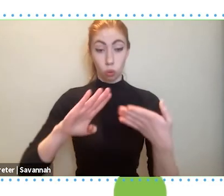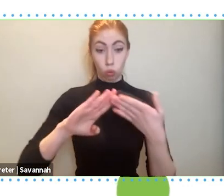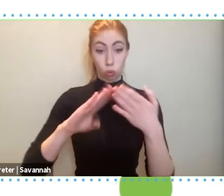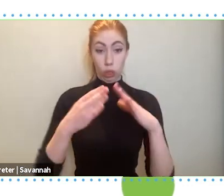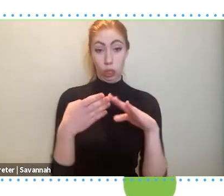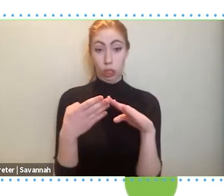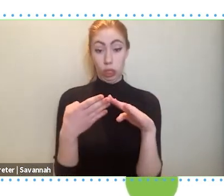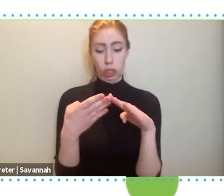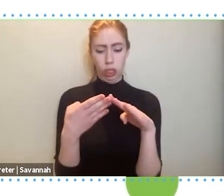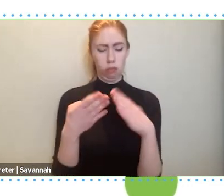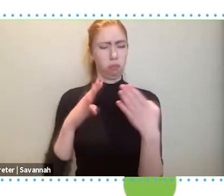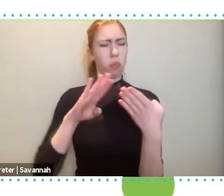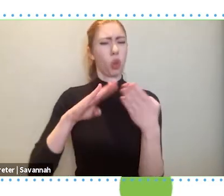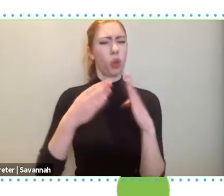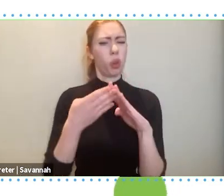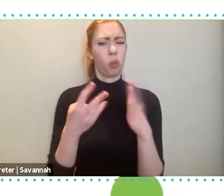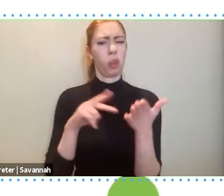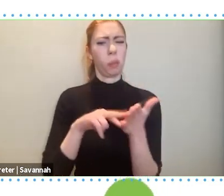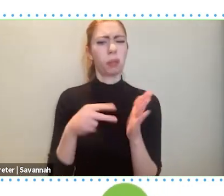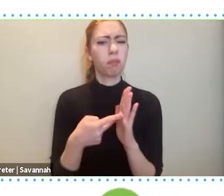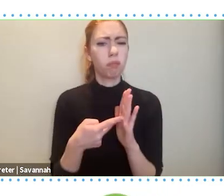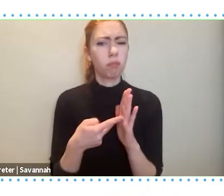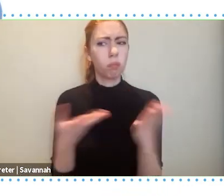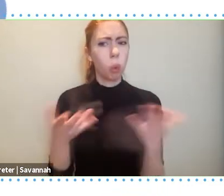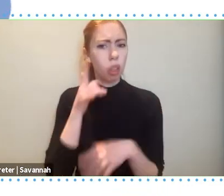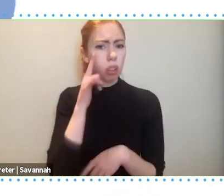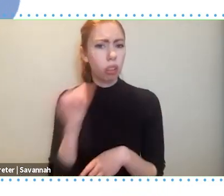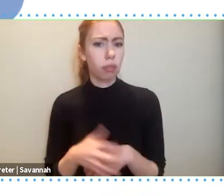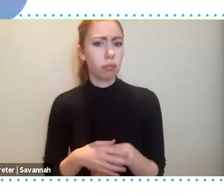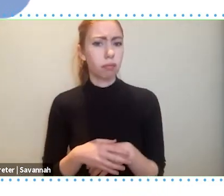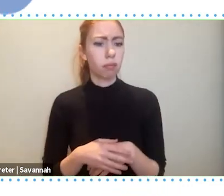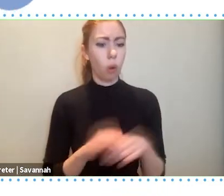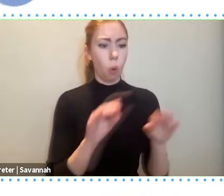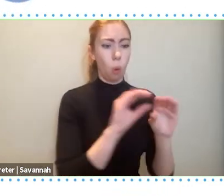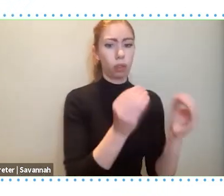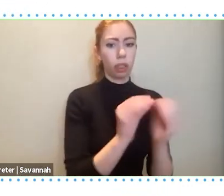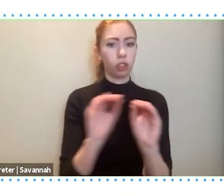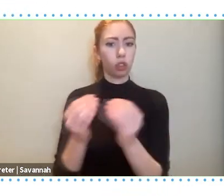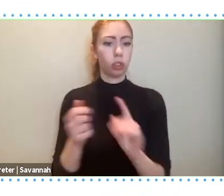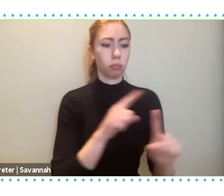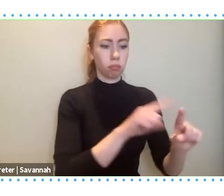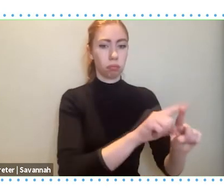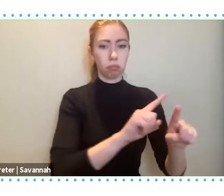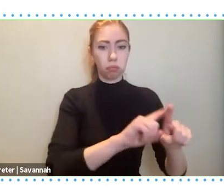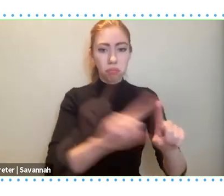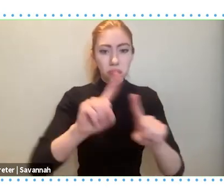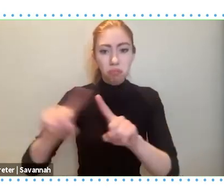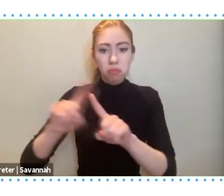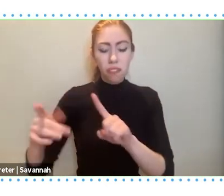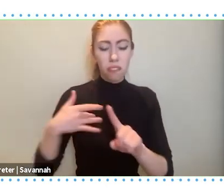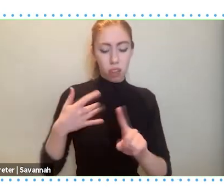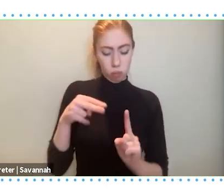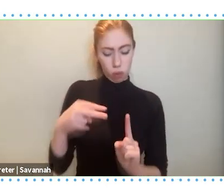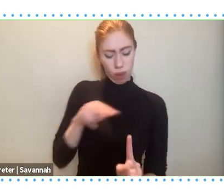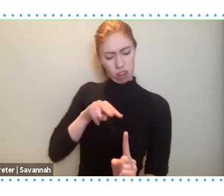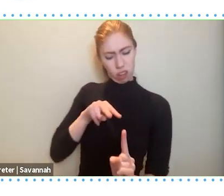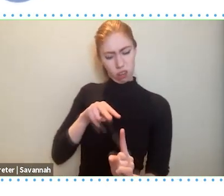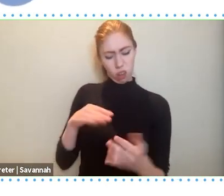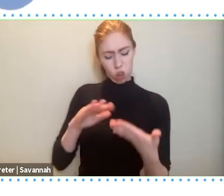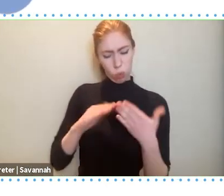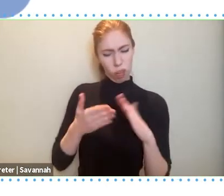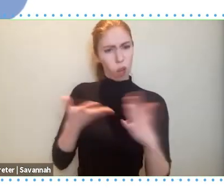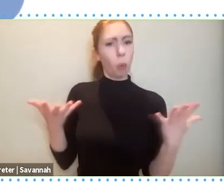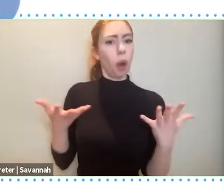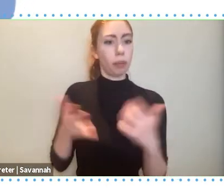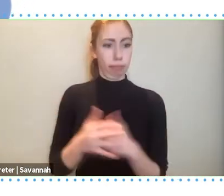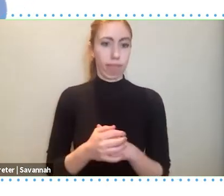community meant to particular organizations. And, you know, we can see this in the ways that when the board speaks of the community and the staff speaks